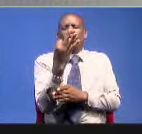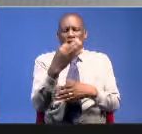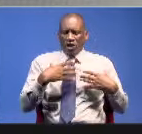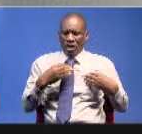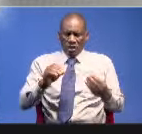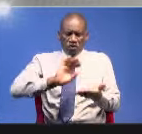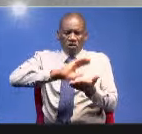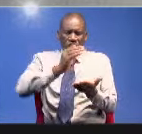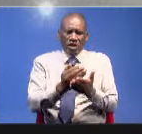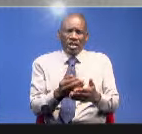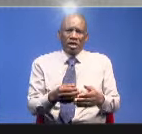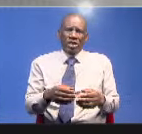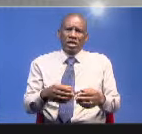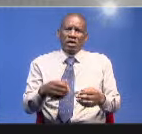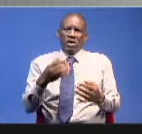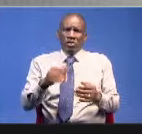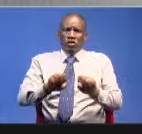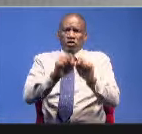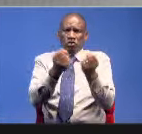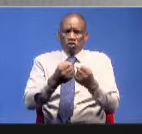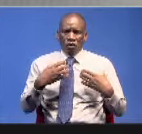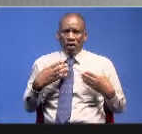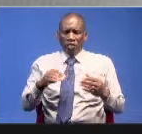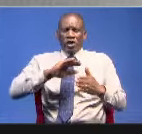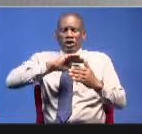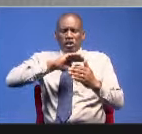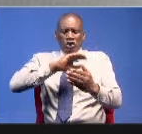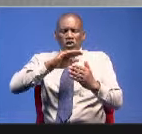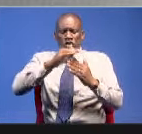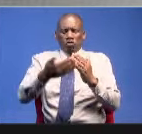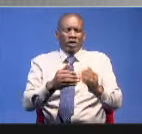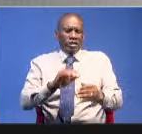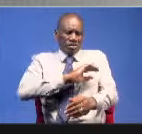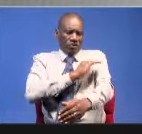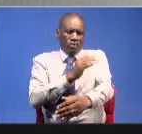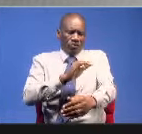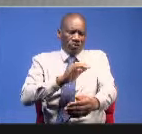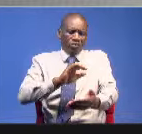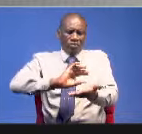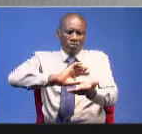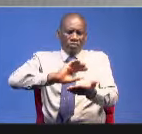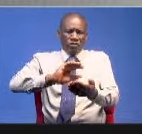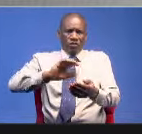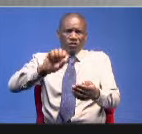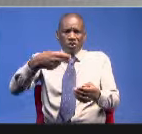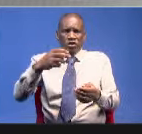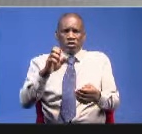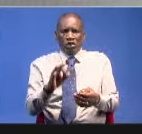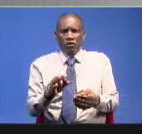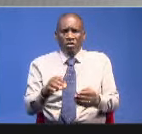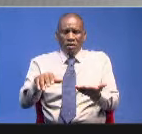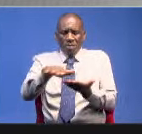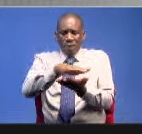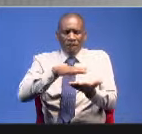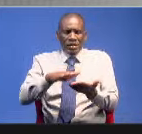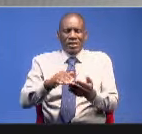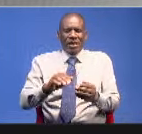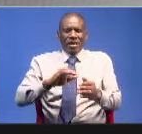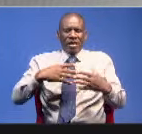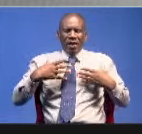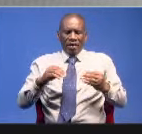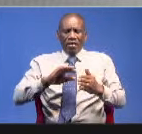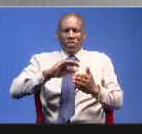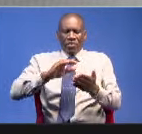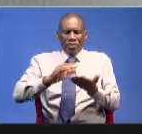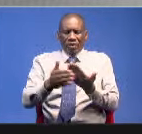funds, namely Social Health Insurance Fund SHIF, the Primary Healthcare Fund, and the Emergency, Chronic